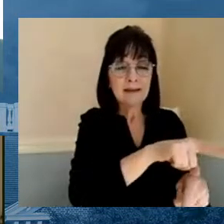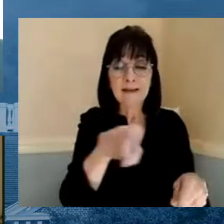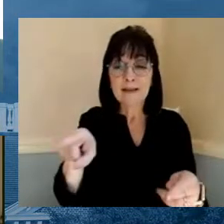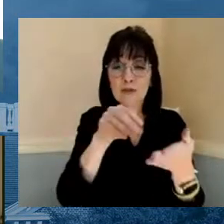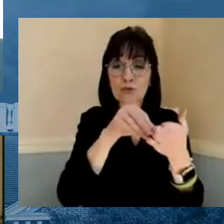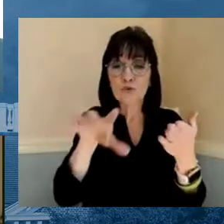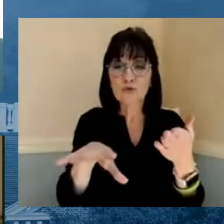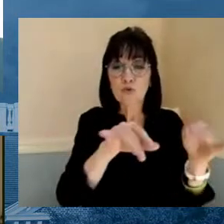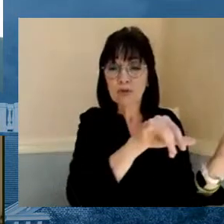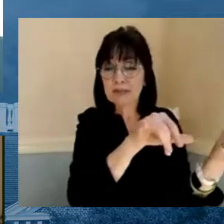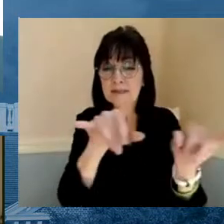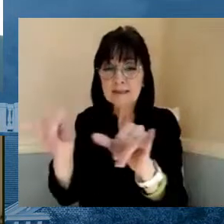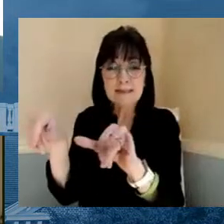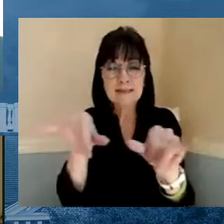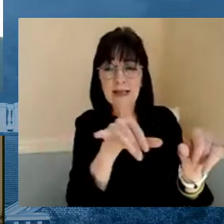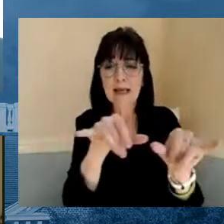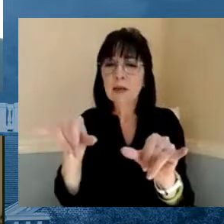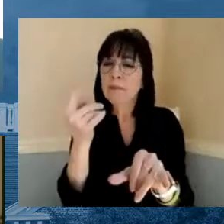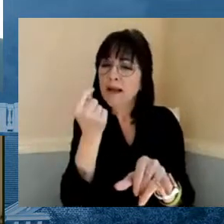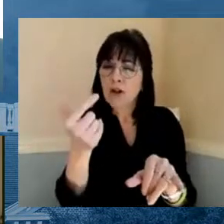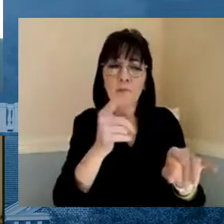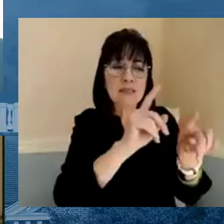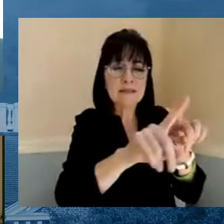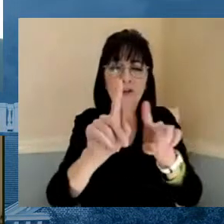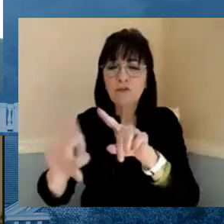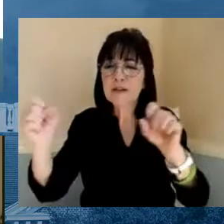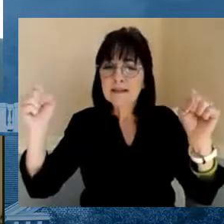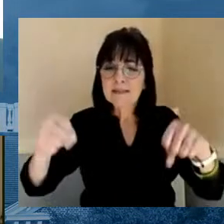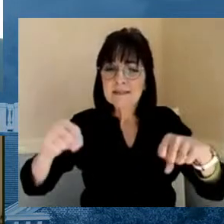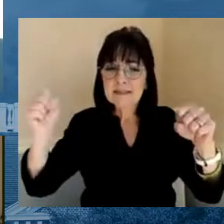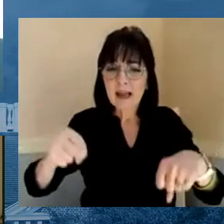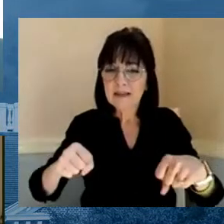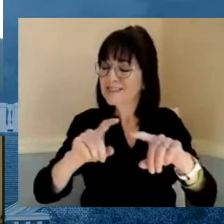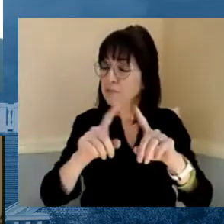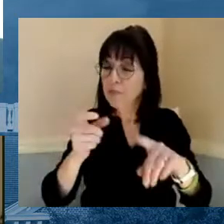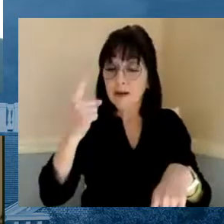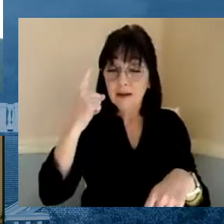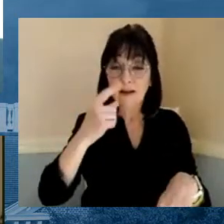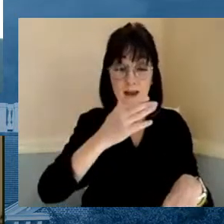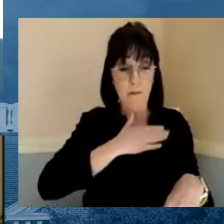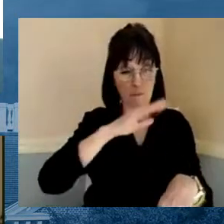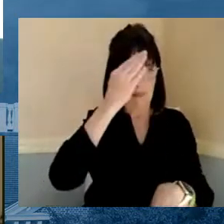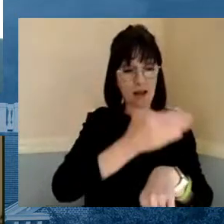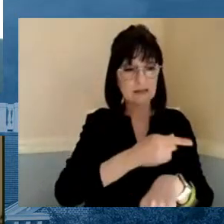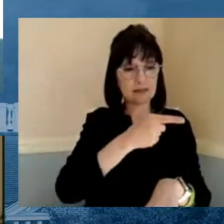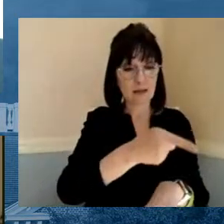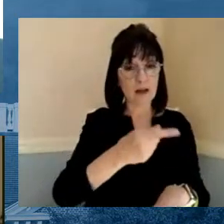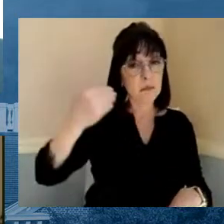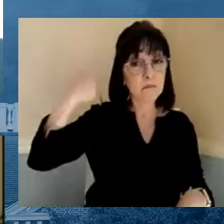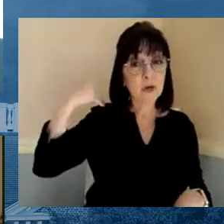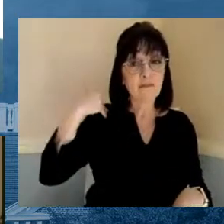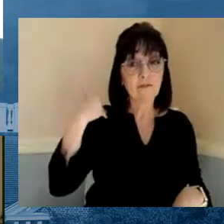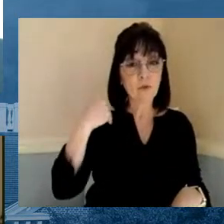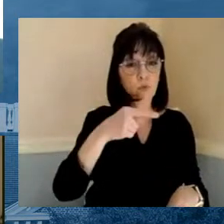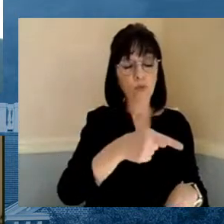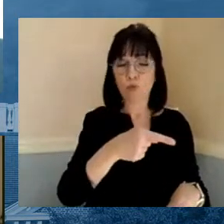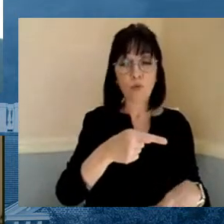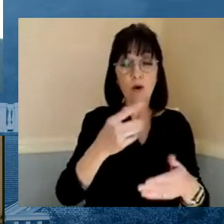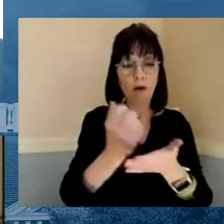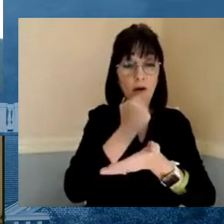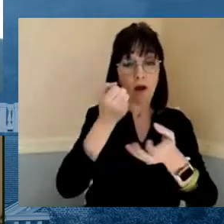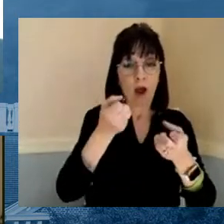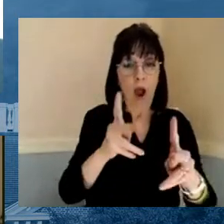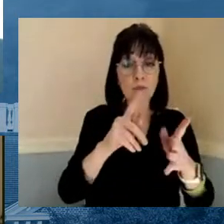Autism Delaware, and others, our son has opportunities that did not exist in the not too distant past. Awareness is just a first step